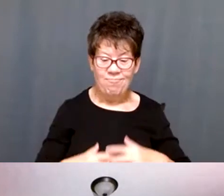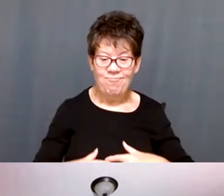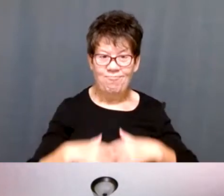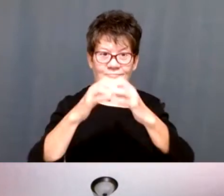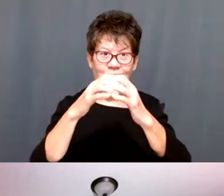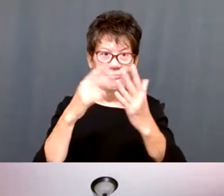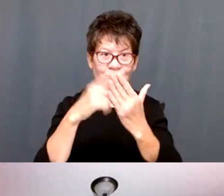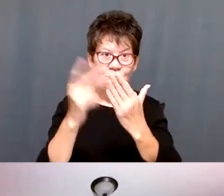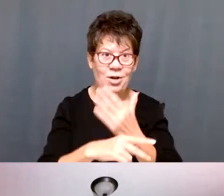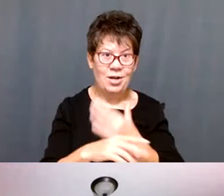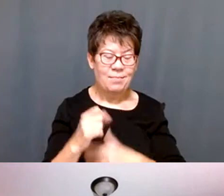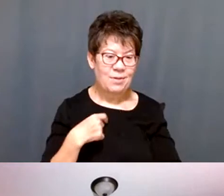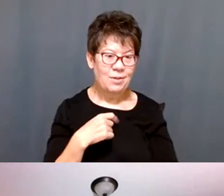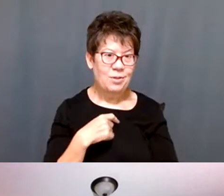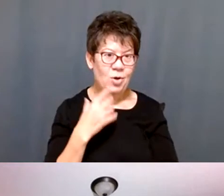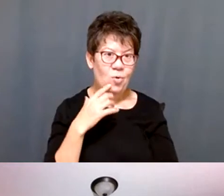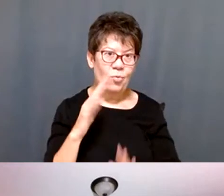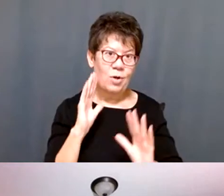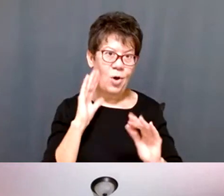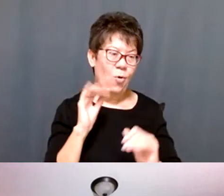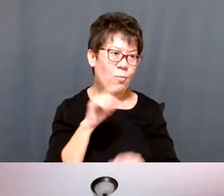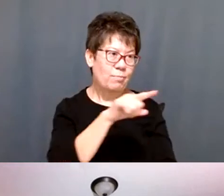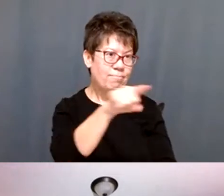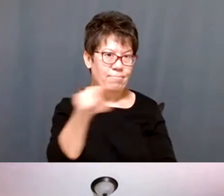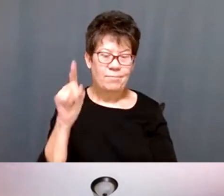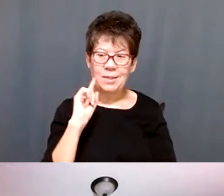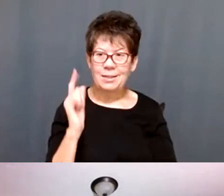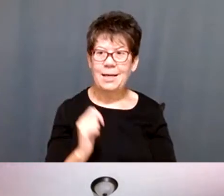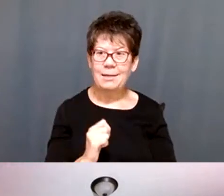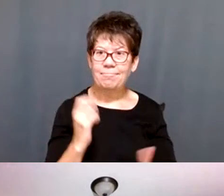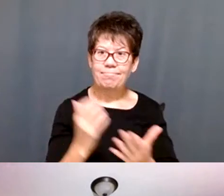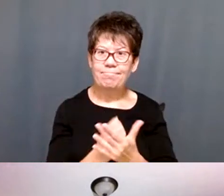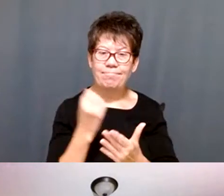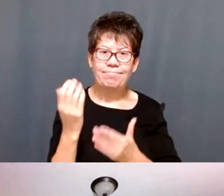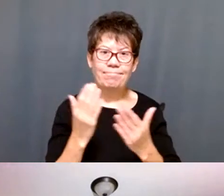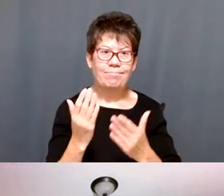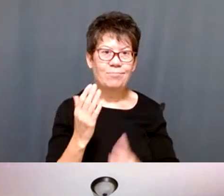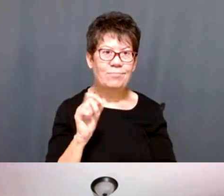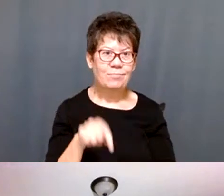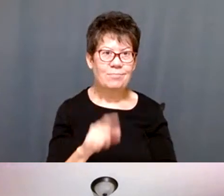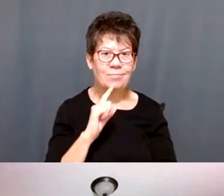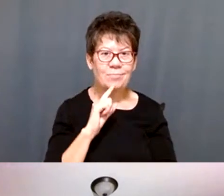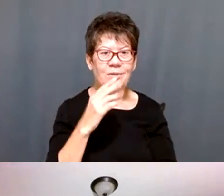forward to making this a reality for a lot of families. Thank you all very much, and we'll talk to you later.